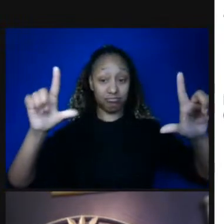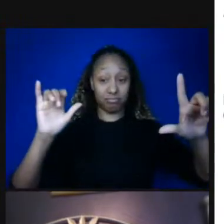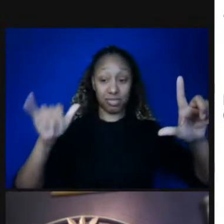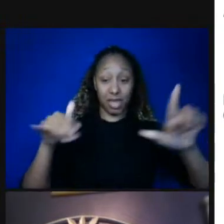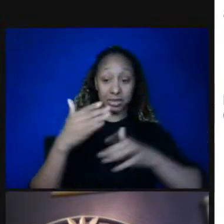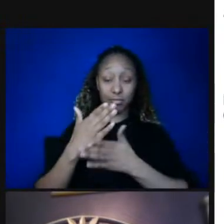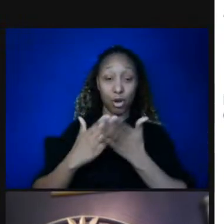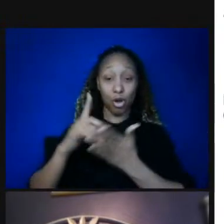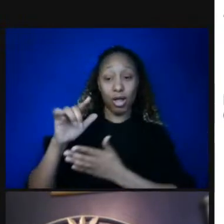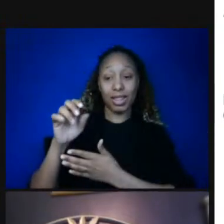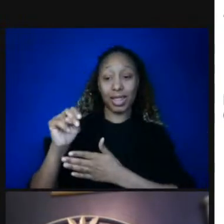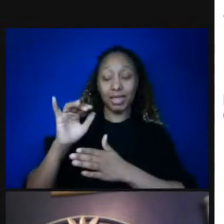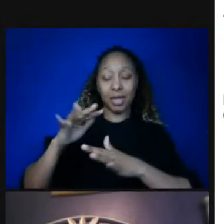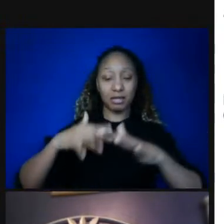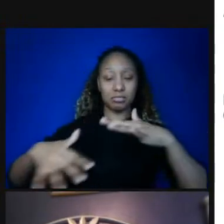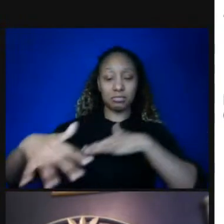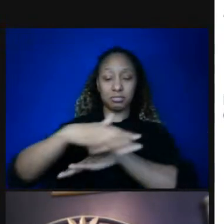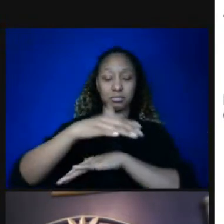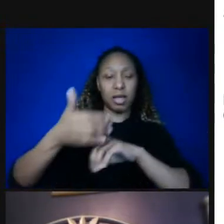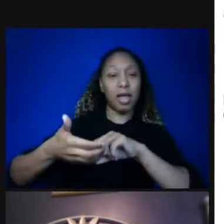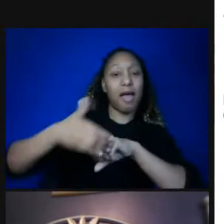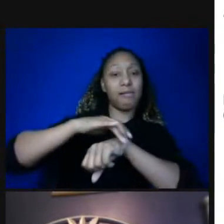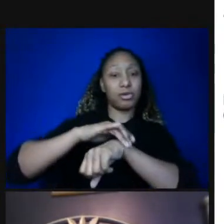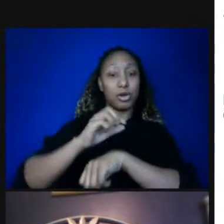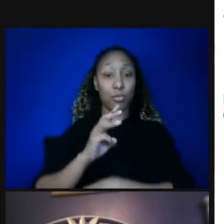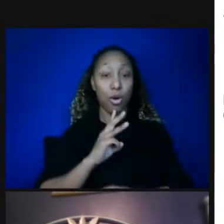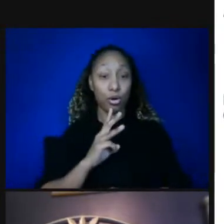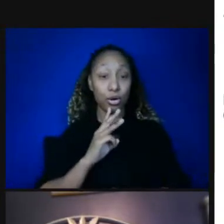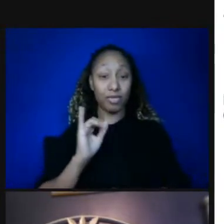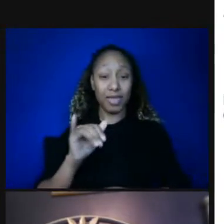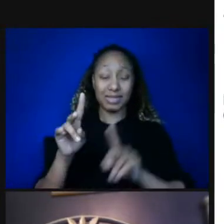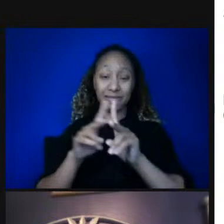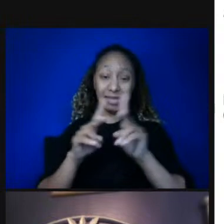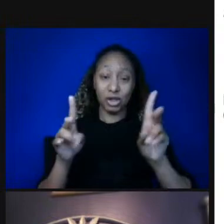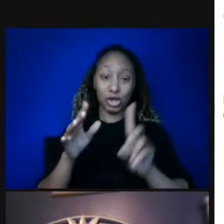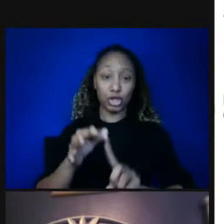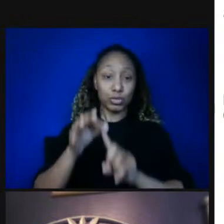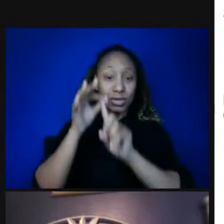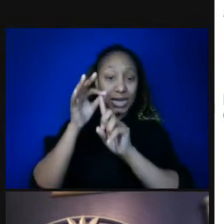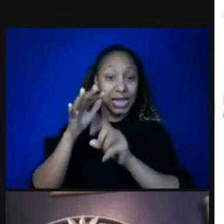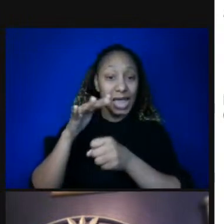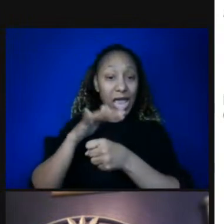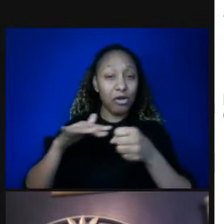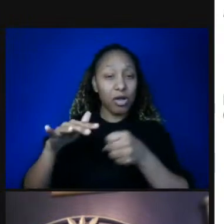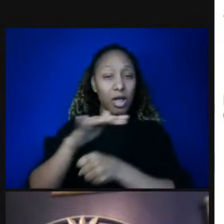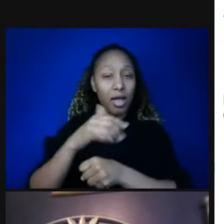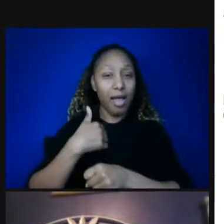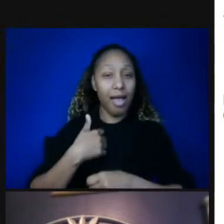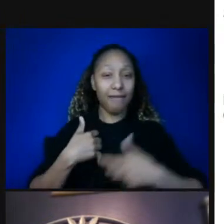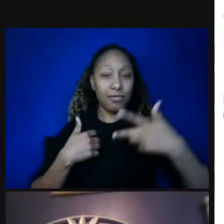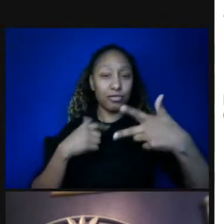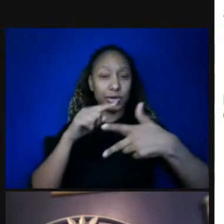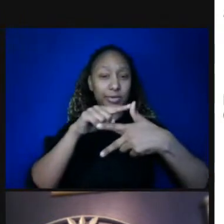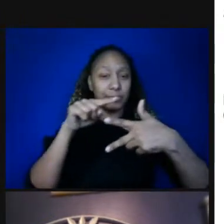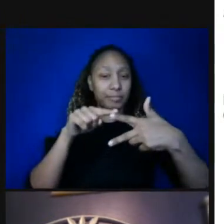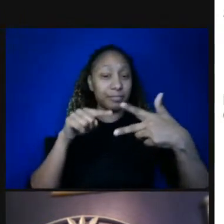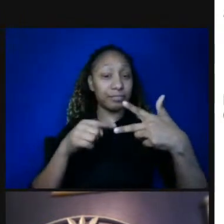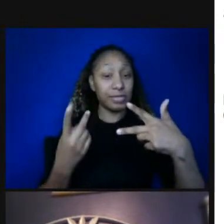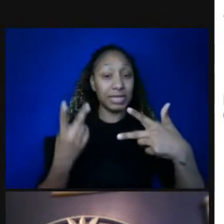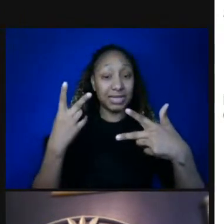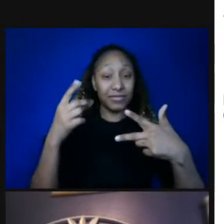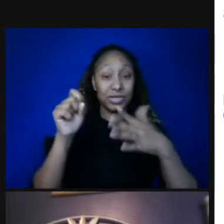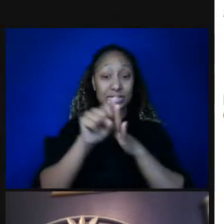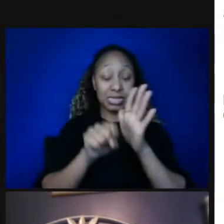that is surrounded by water. Delmarva Peninsula is unique because it comprises 3 states. So to the north,